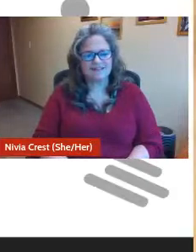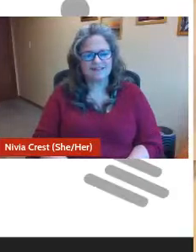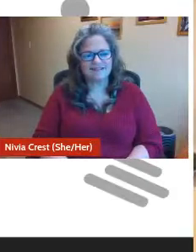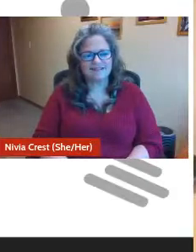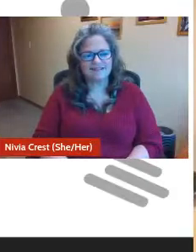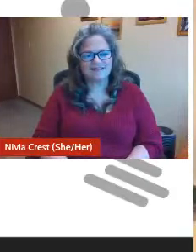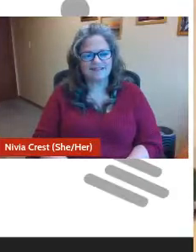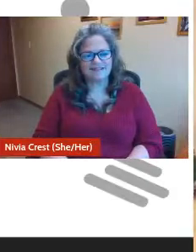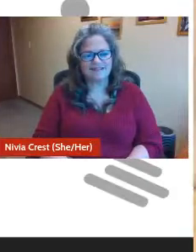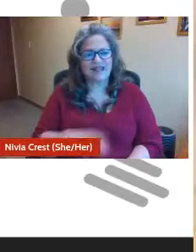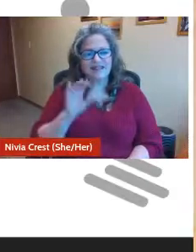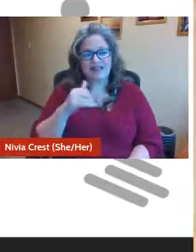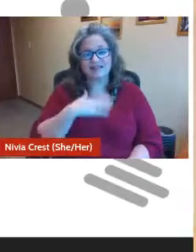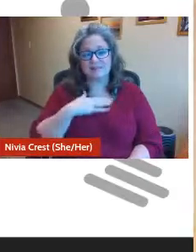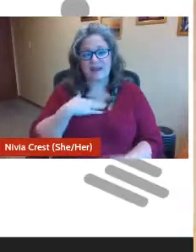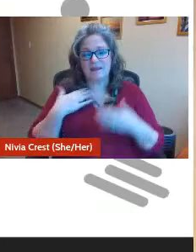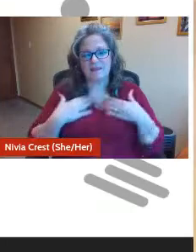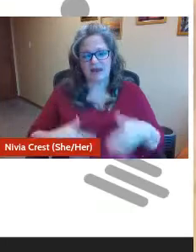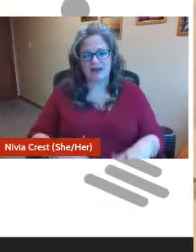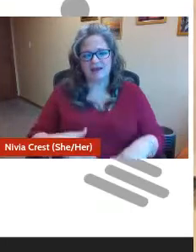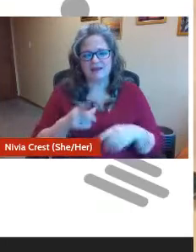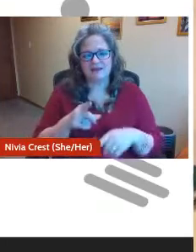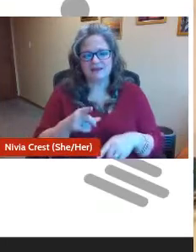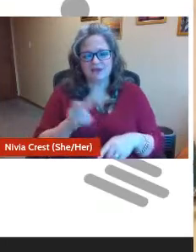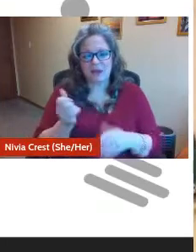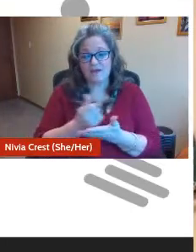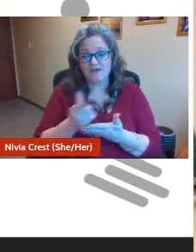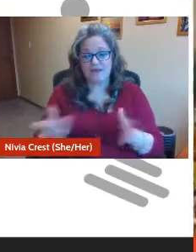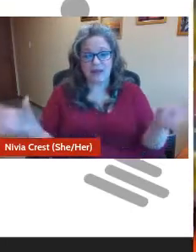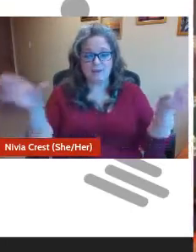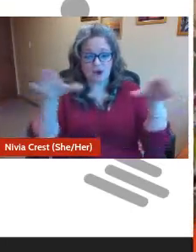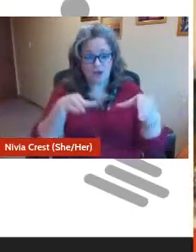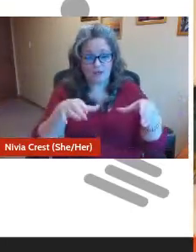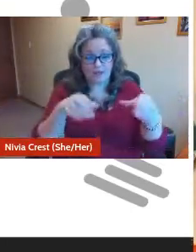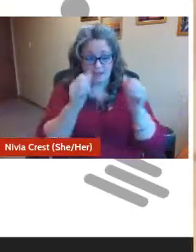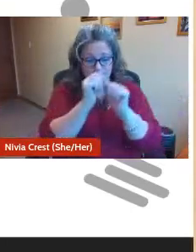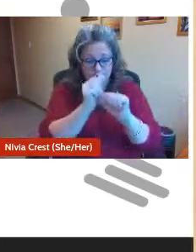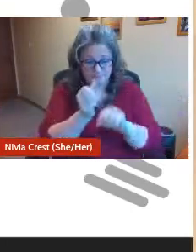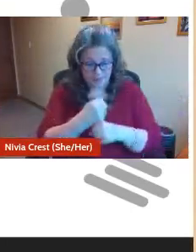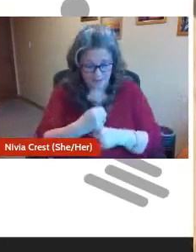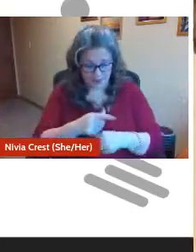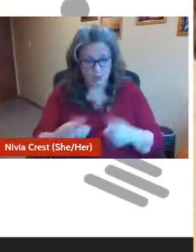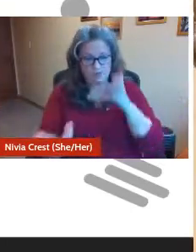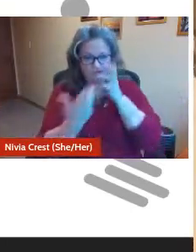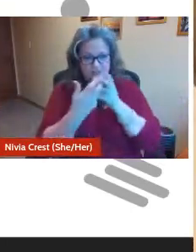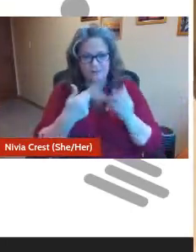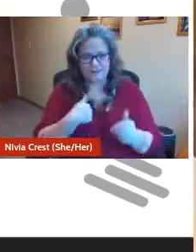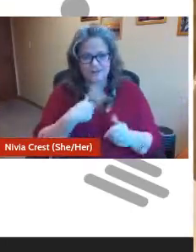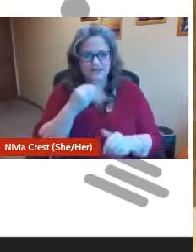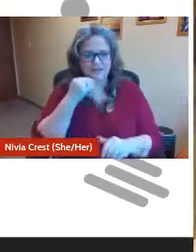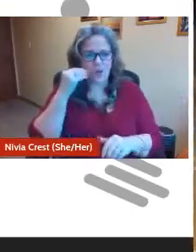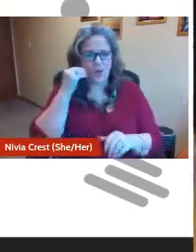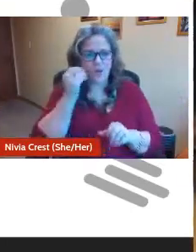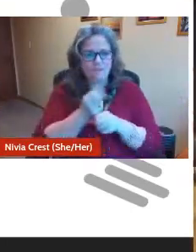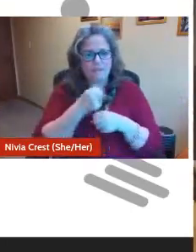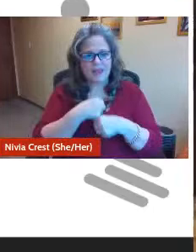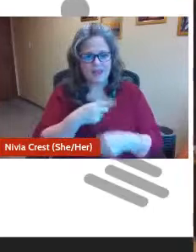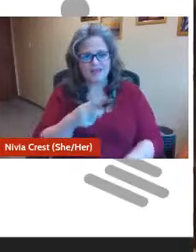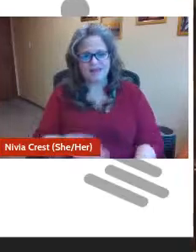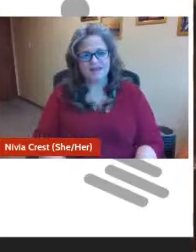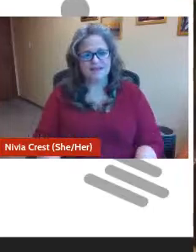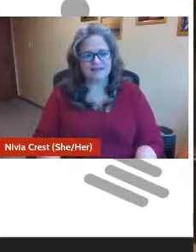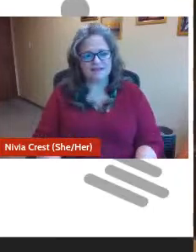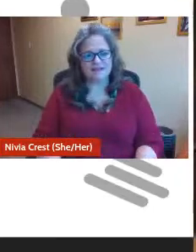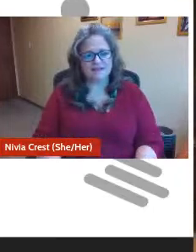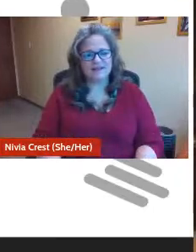manicure. So, the manicure. Your manicure over here. Let me show a little bow headed. So that's my body. If I put anything on, it's gonna fit. Ooh. Homemade. That's homemade. That's all right. Look,